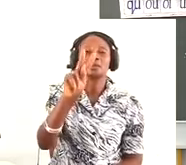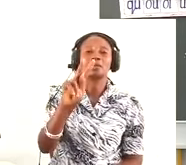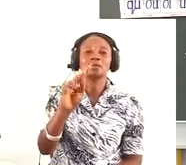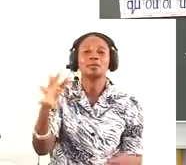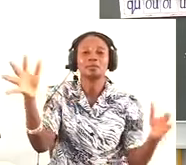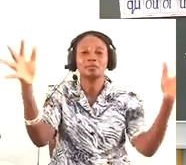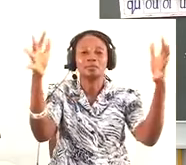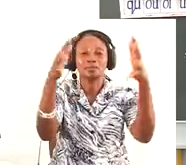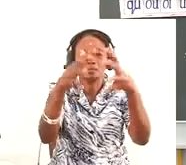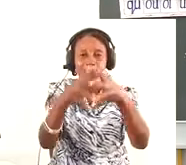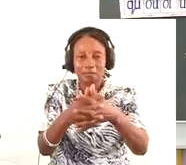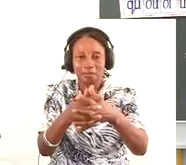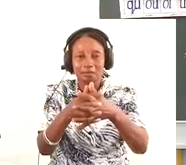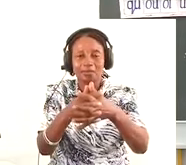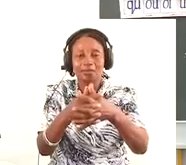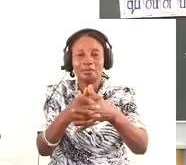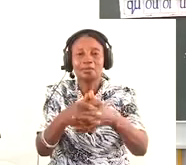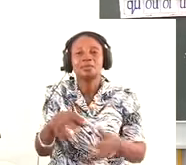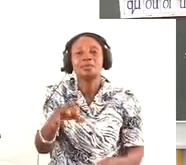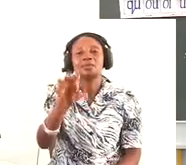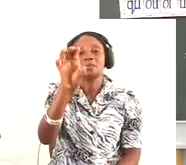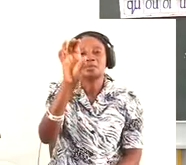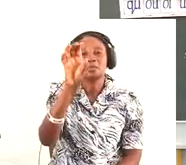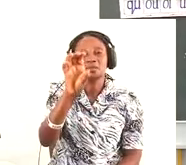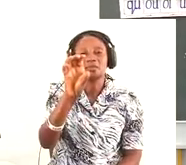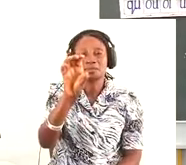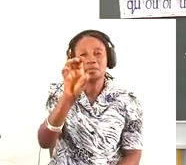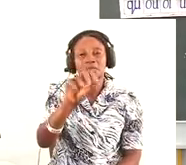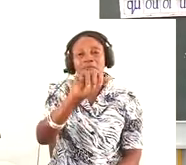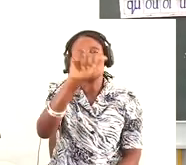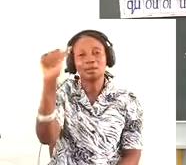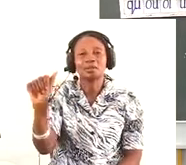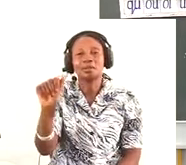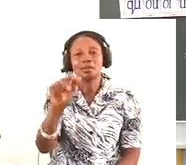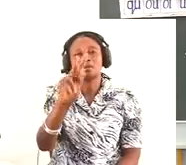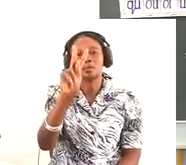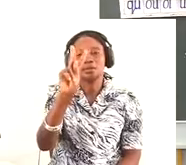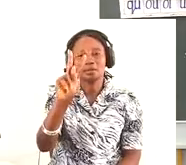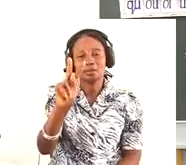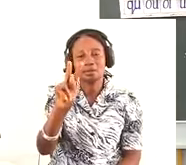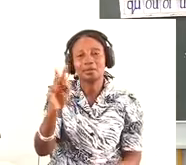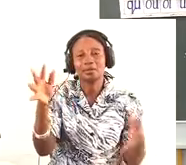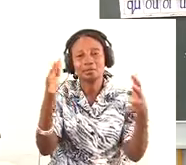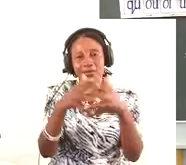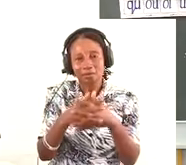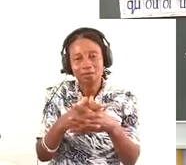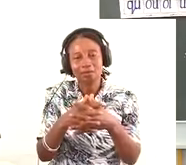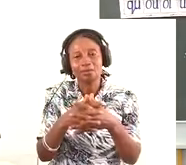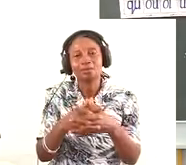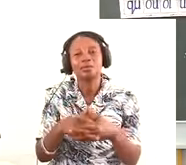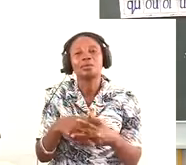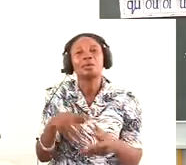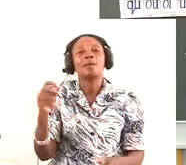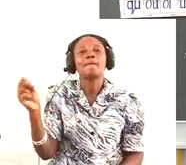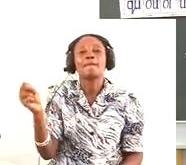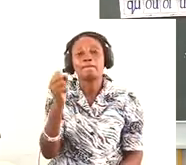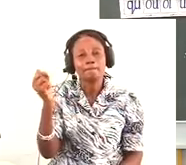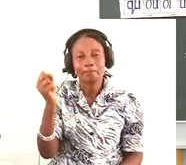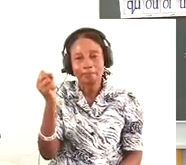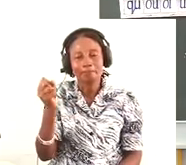they together? Why are these sounds together? Why? Because they have the